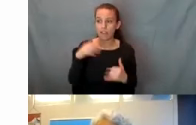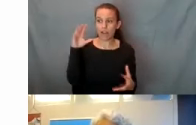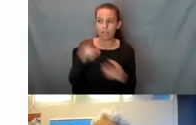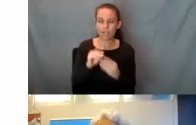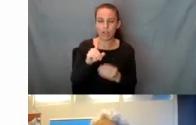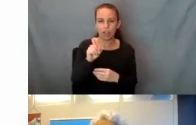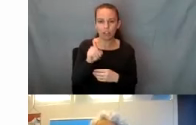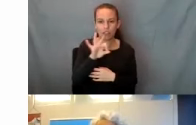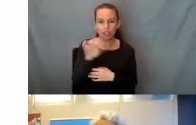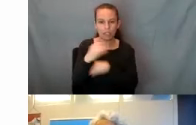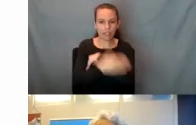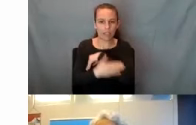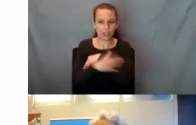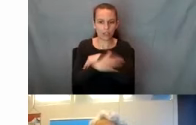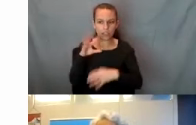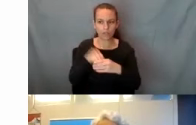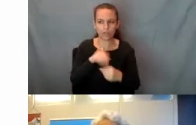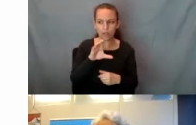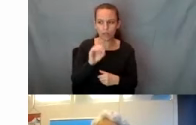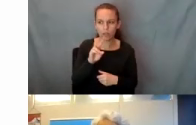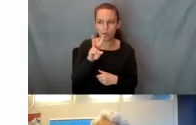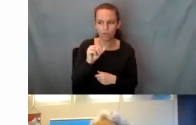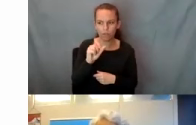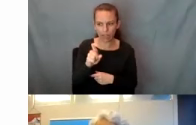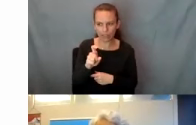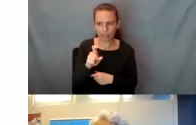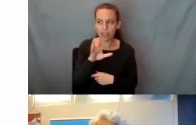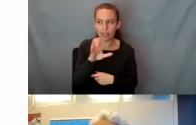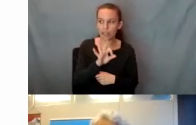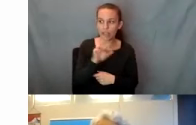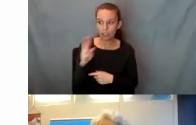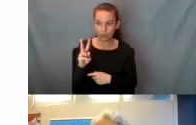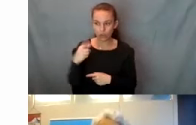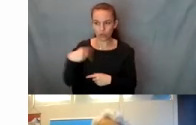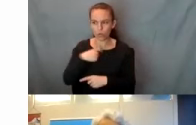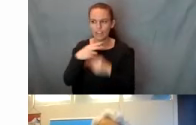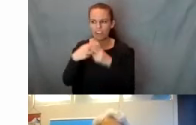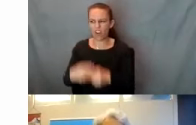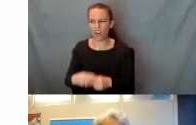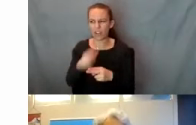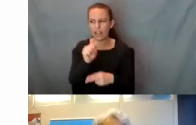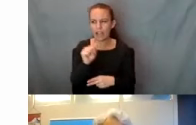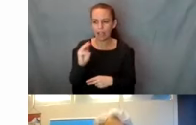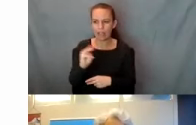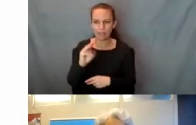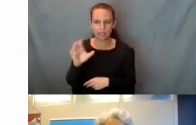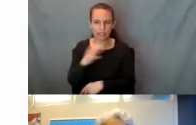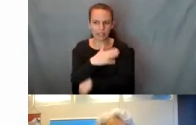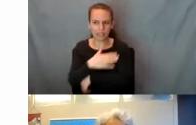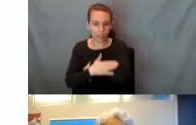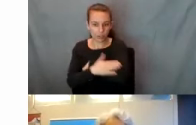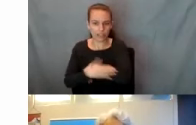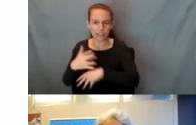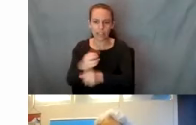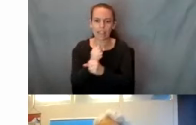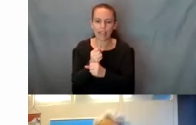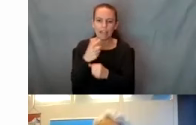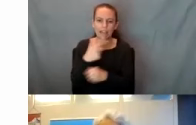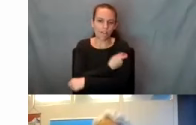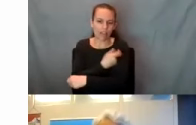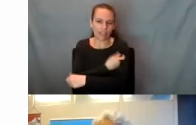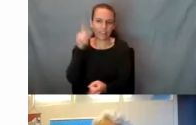in COVAX. 92 of them are what we call the AMC countries. So they get vaccines, at a discount or even free.